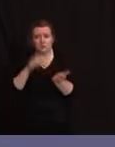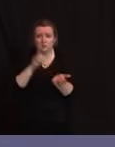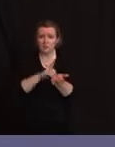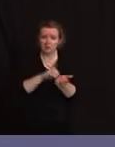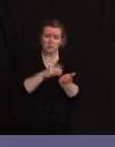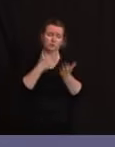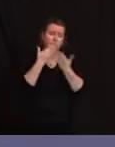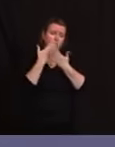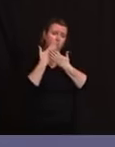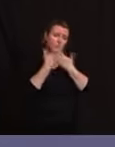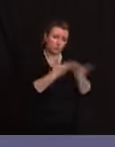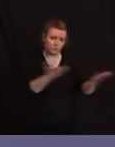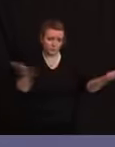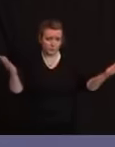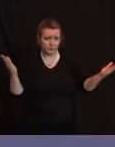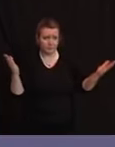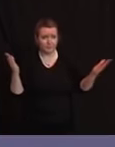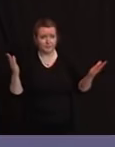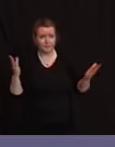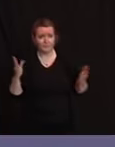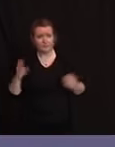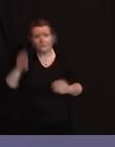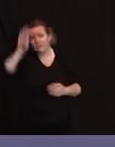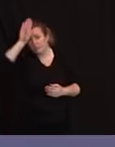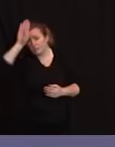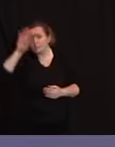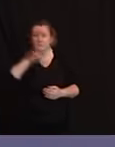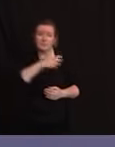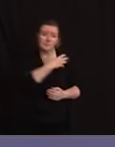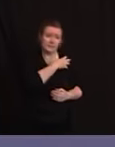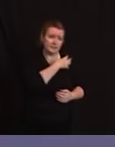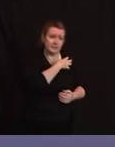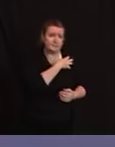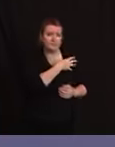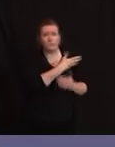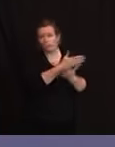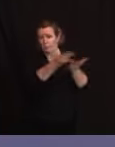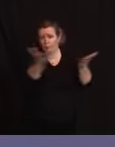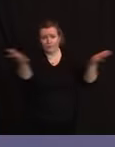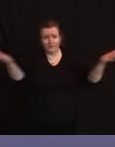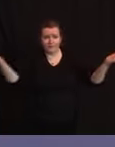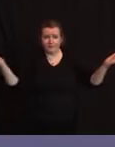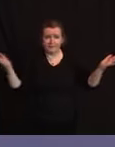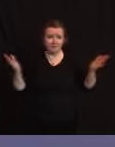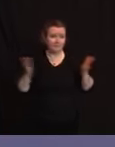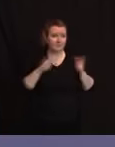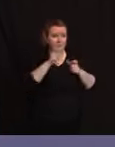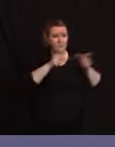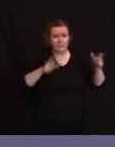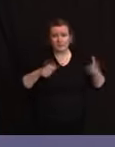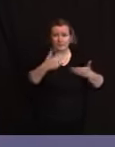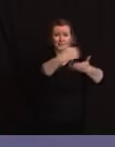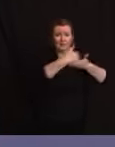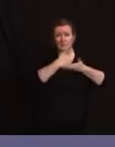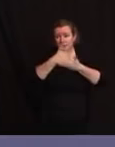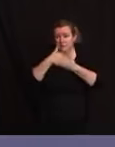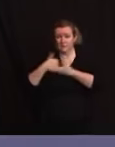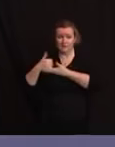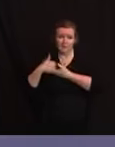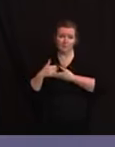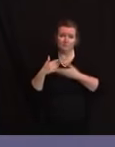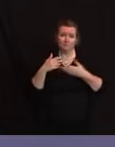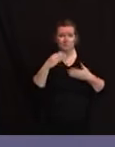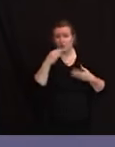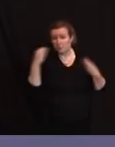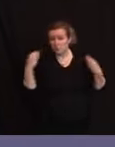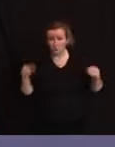responders, first-line responders, right down through the folks who are helping us get through this crisis. Bless you and thank you.